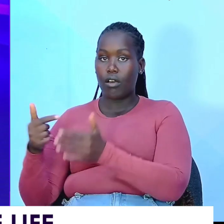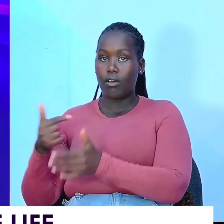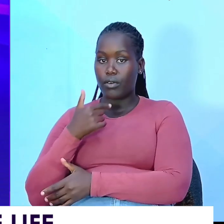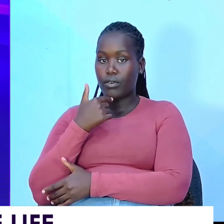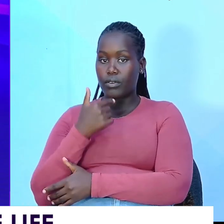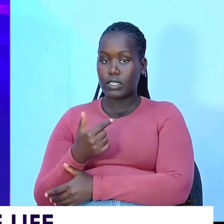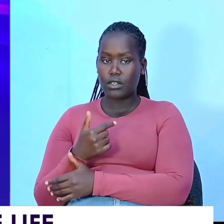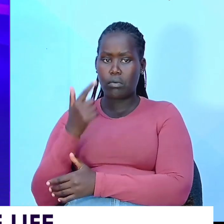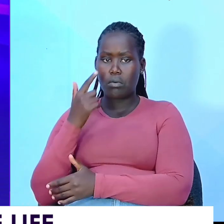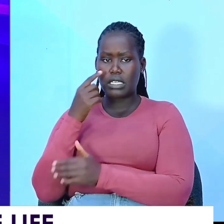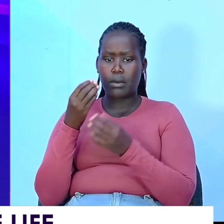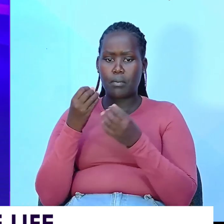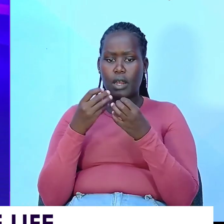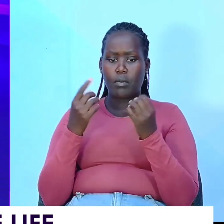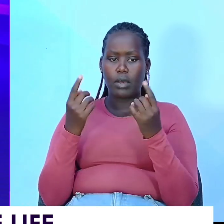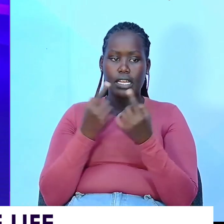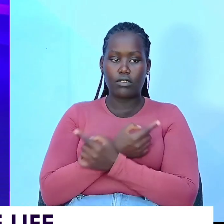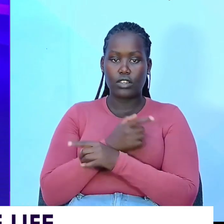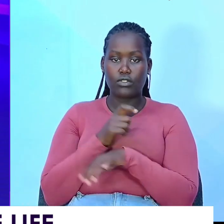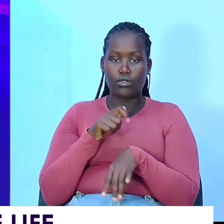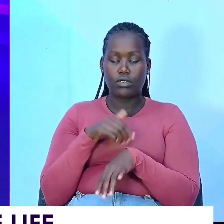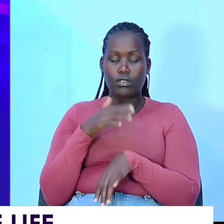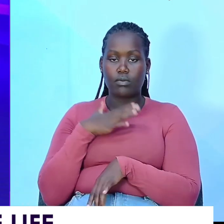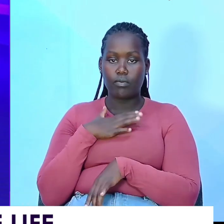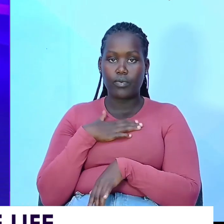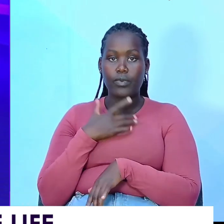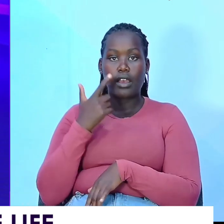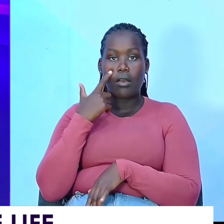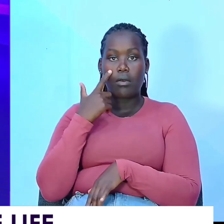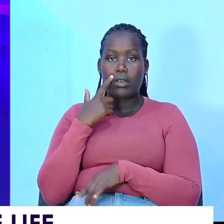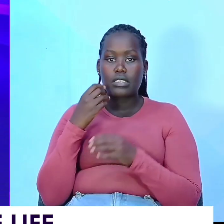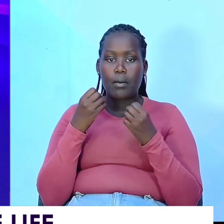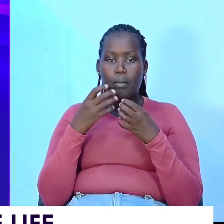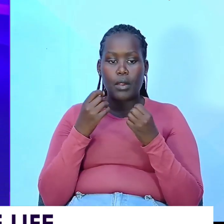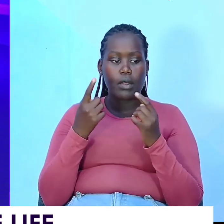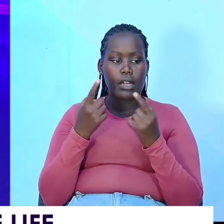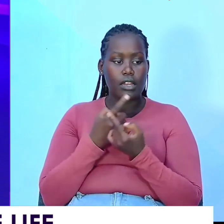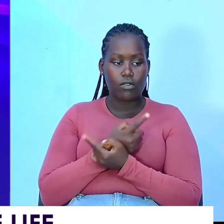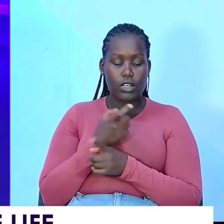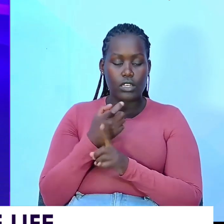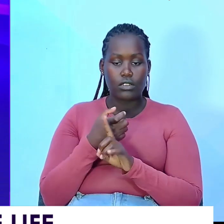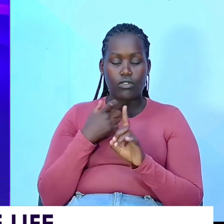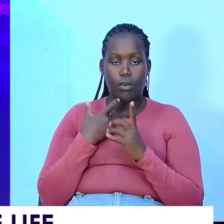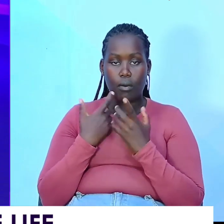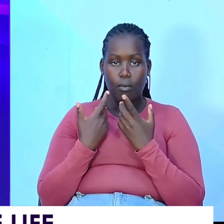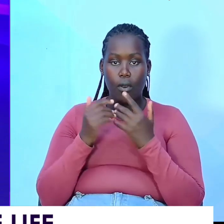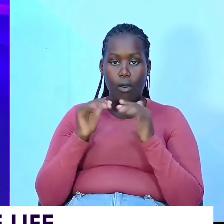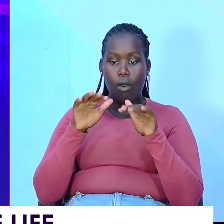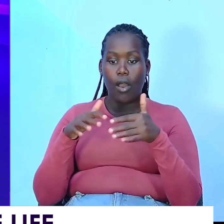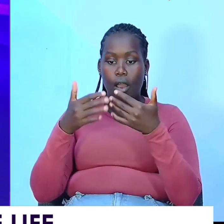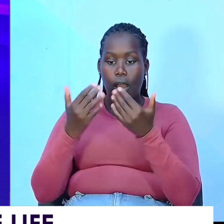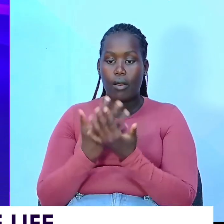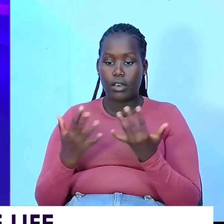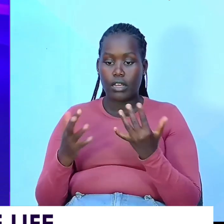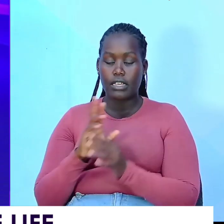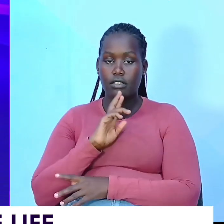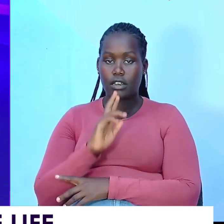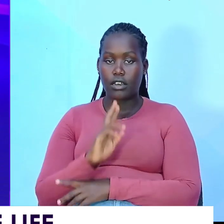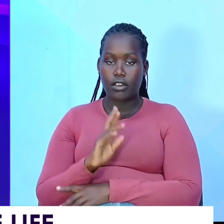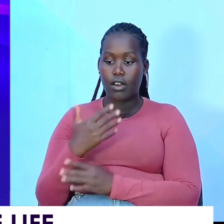so many differences from our times. We see so many differences from the way things have been there